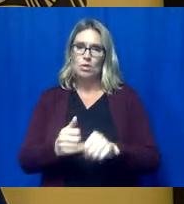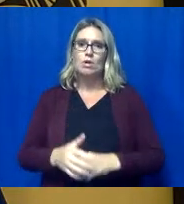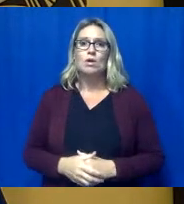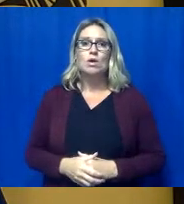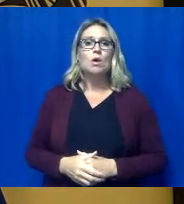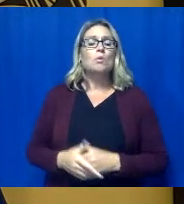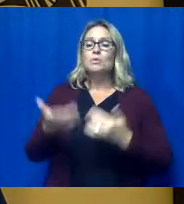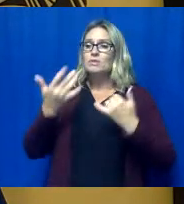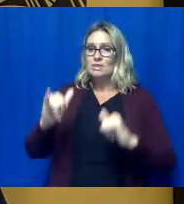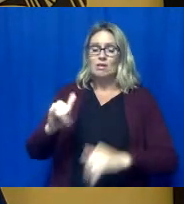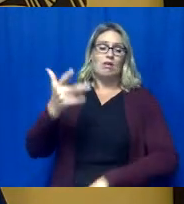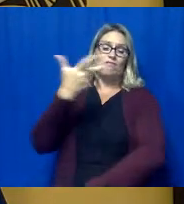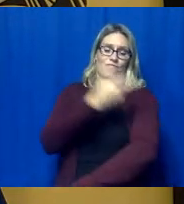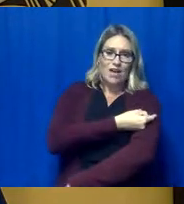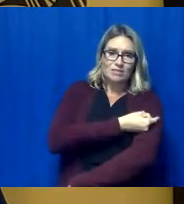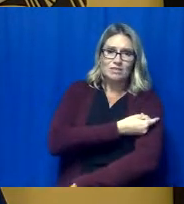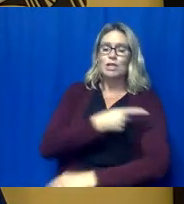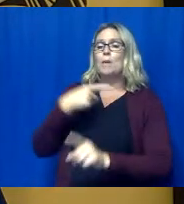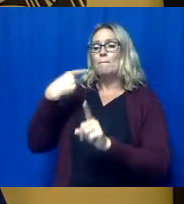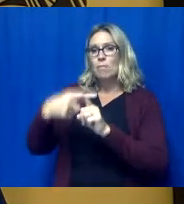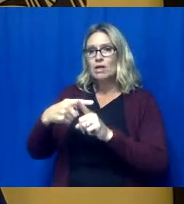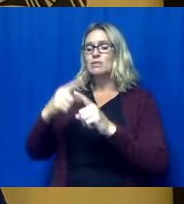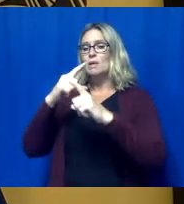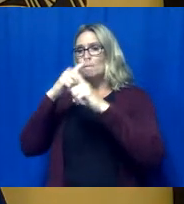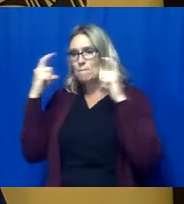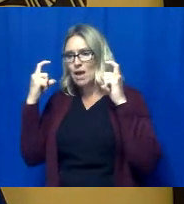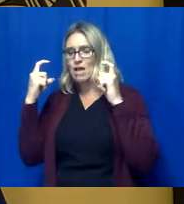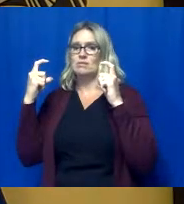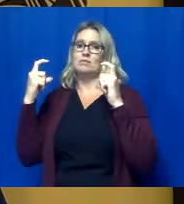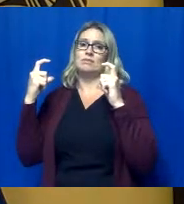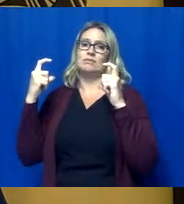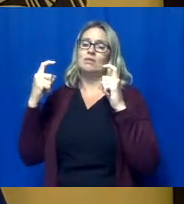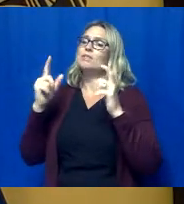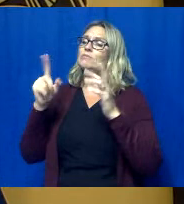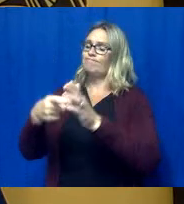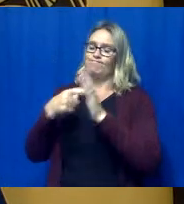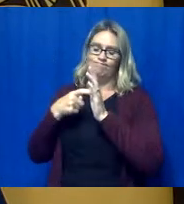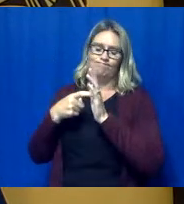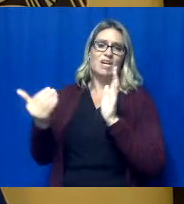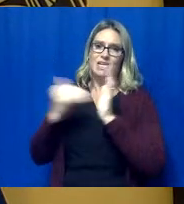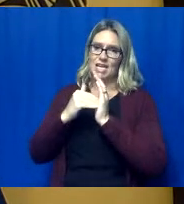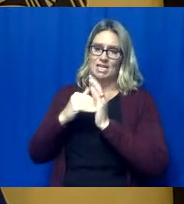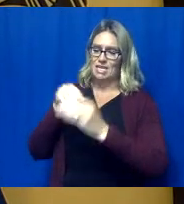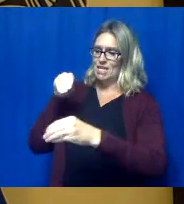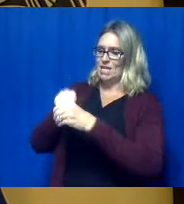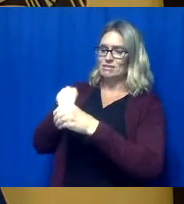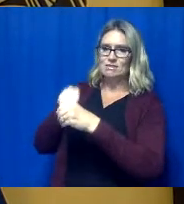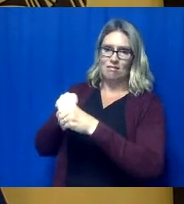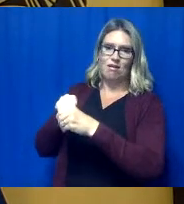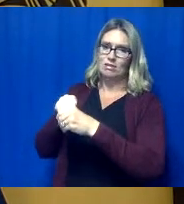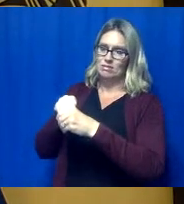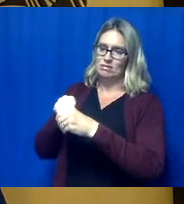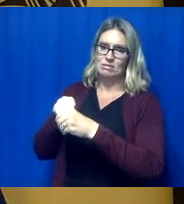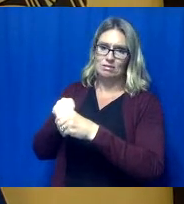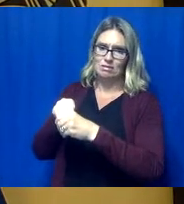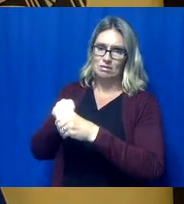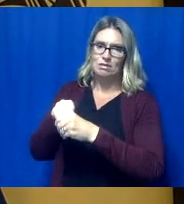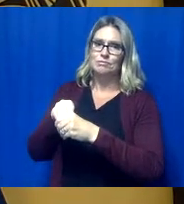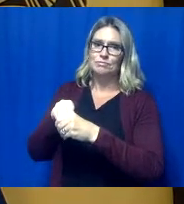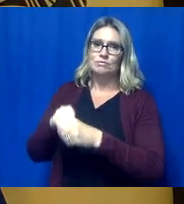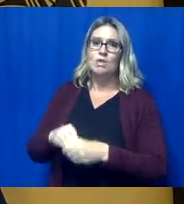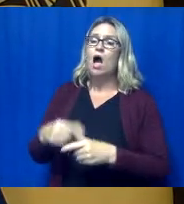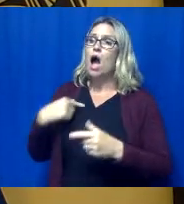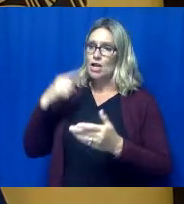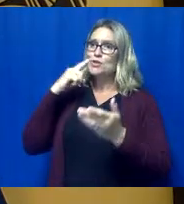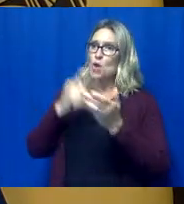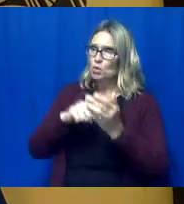of protection against the virus. Masks are again mandatory in indoor public spaces, and I'm greatly encouraged to see so many of you are